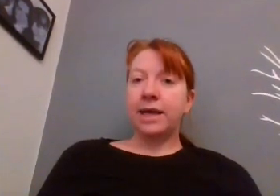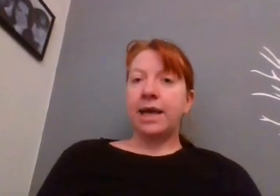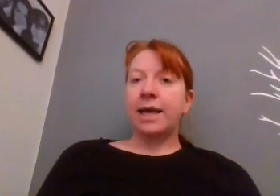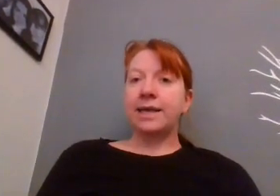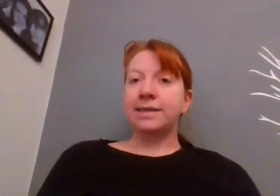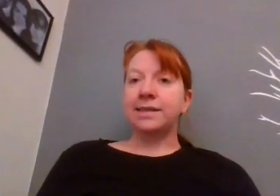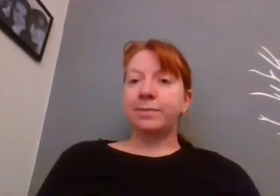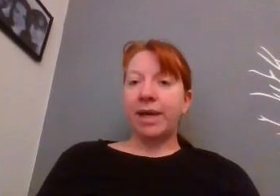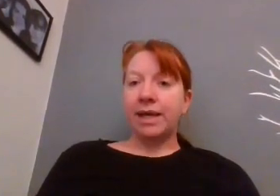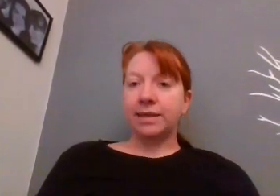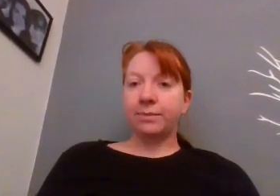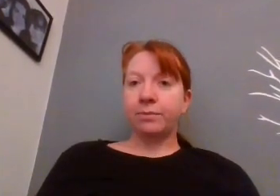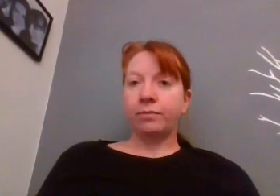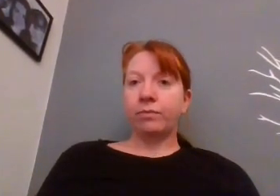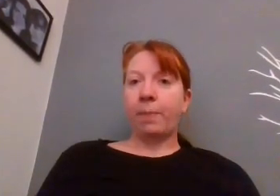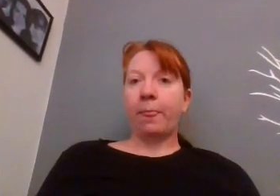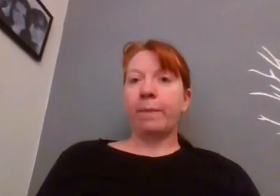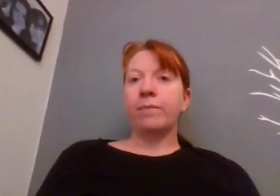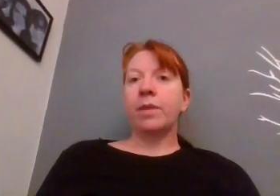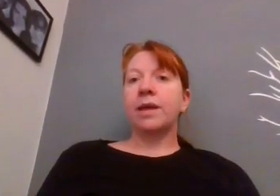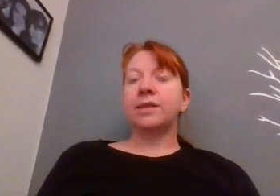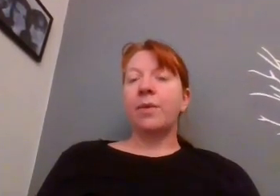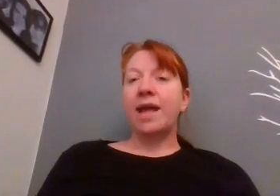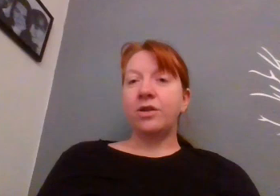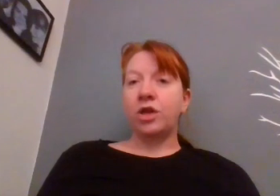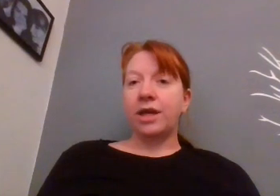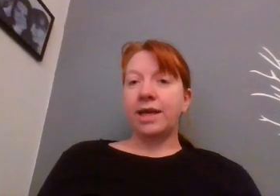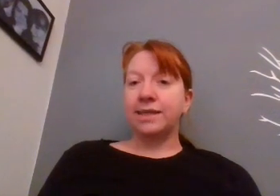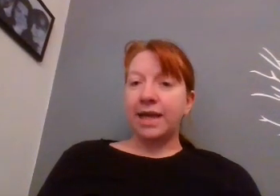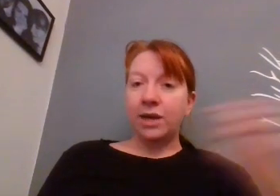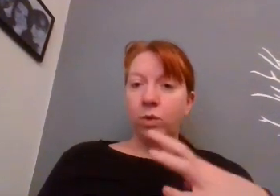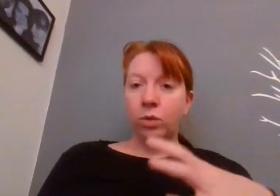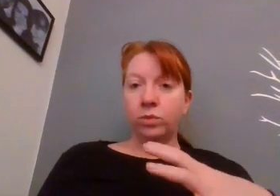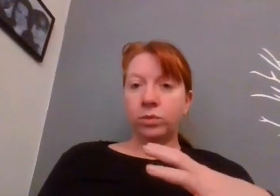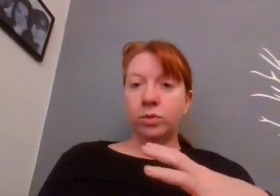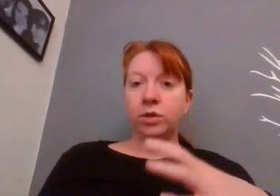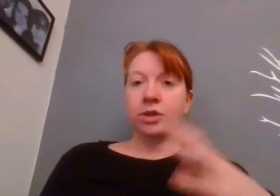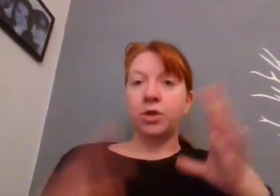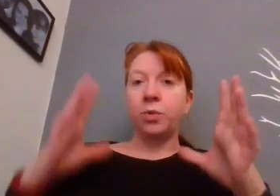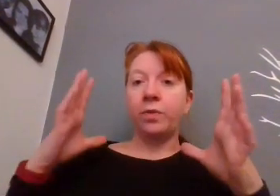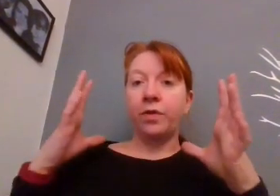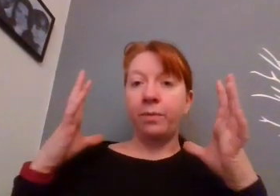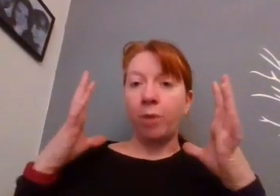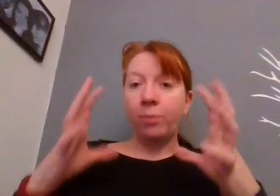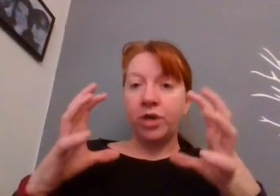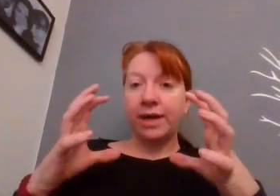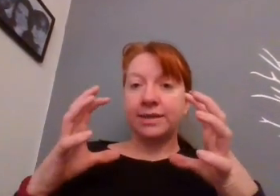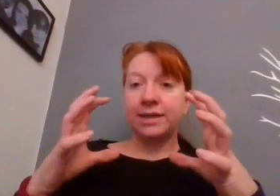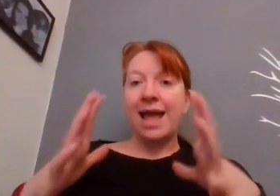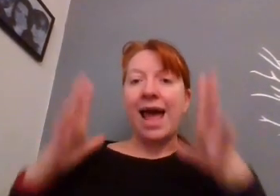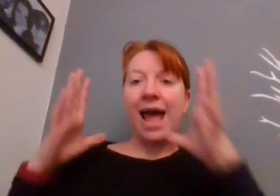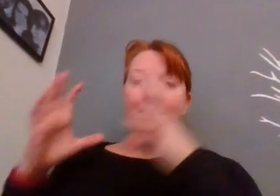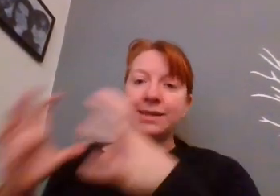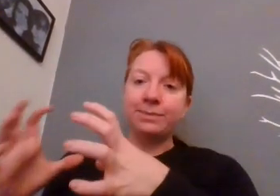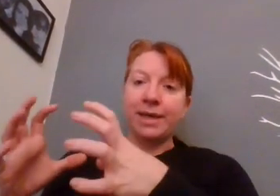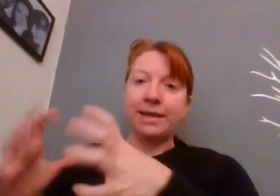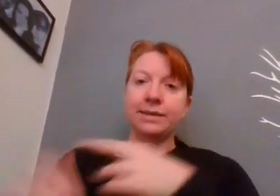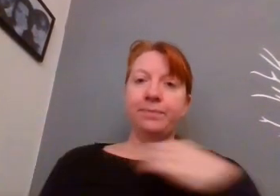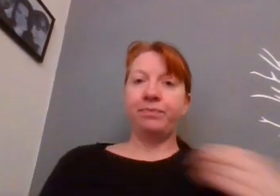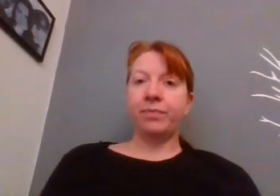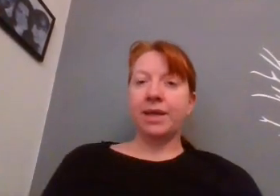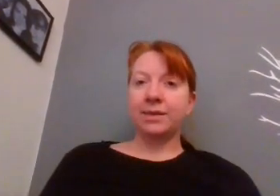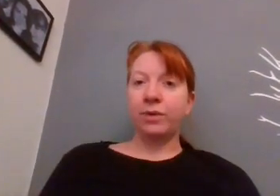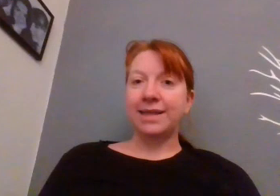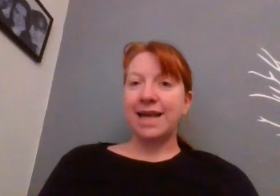squared is the speed. So energy is equal to the object and the